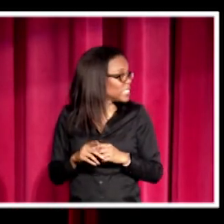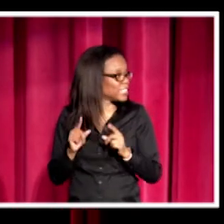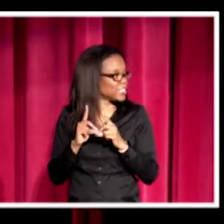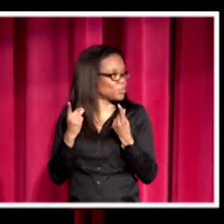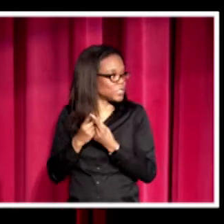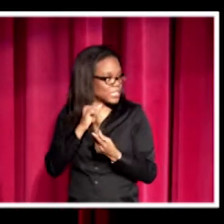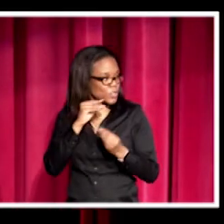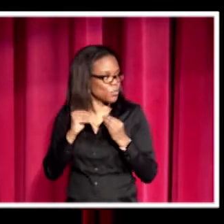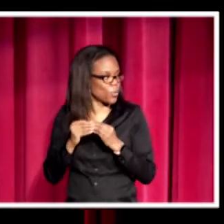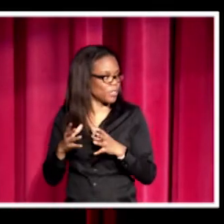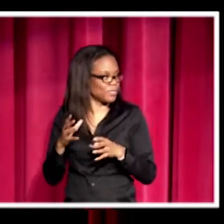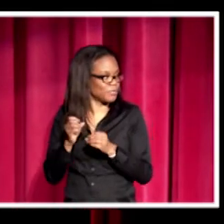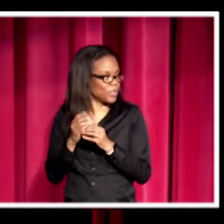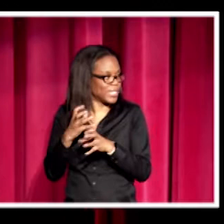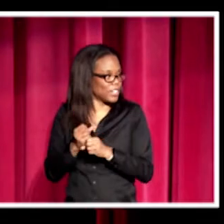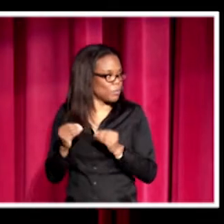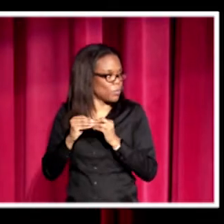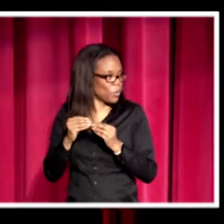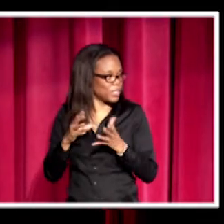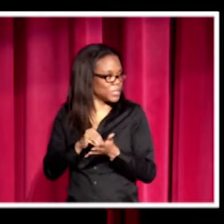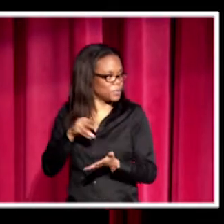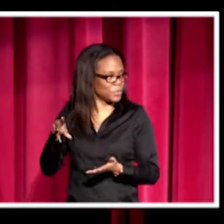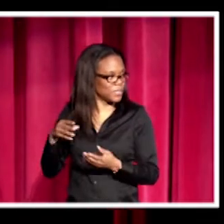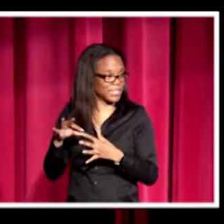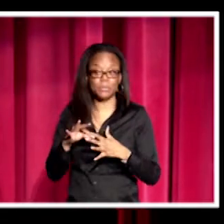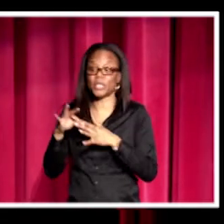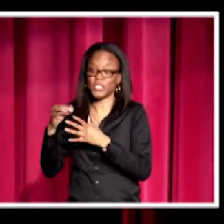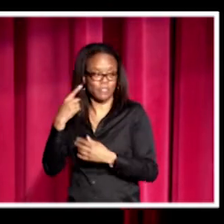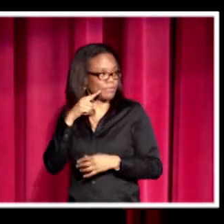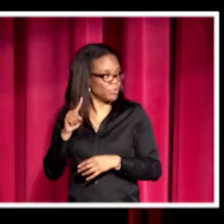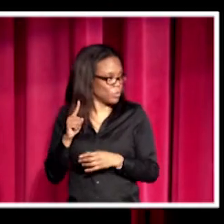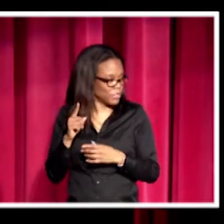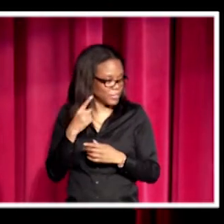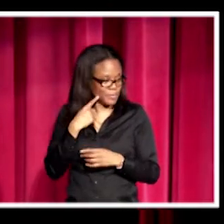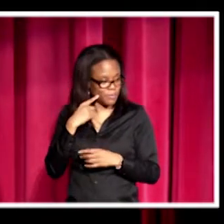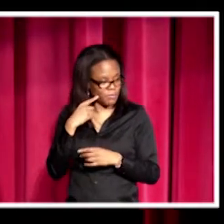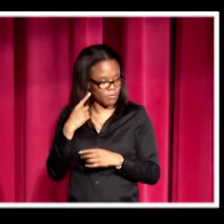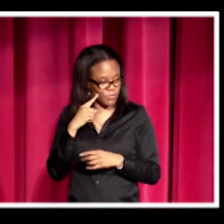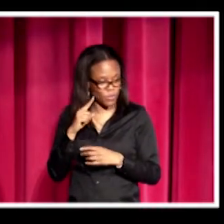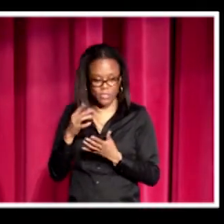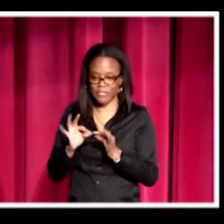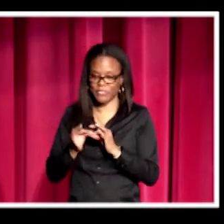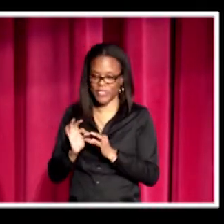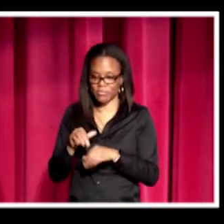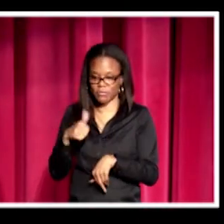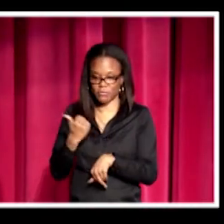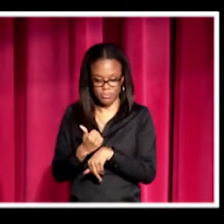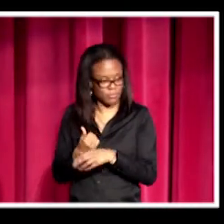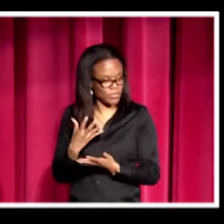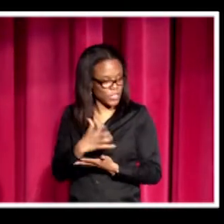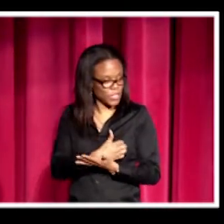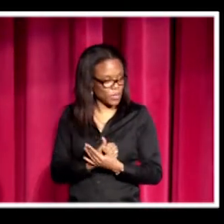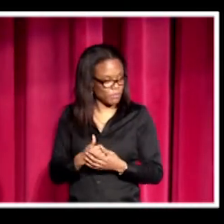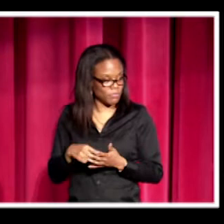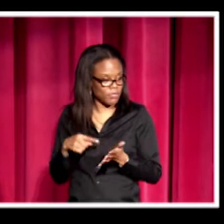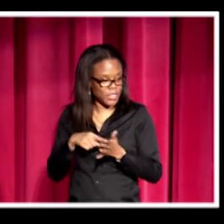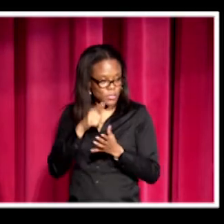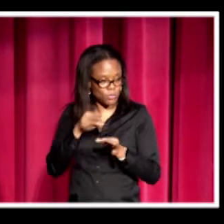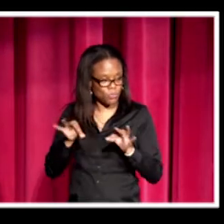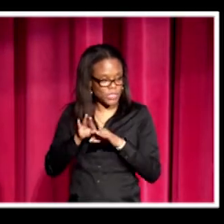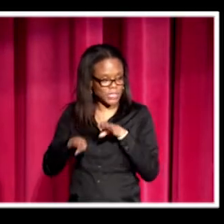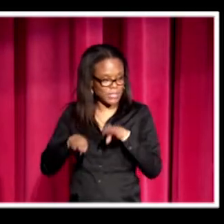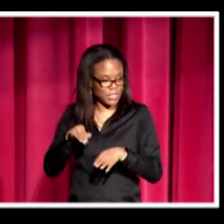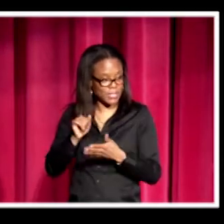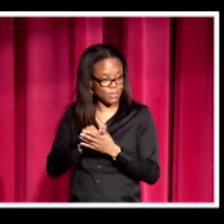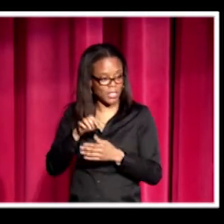The district is getting more expensive, especially for those on fixed incomes. This is an important step in ensuring that